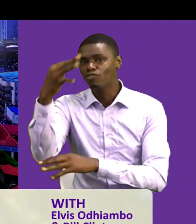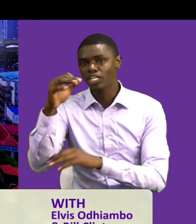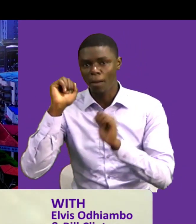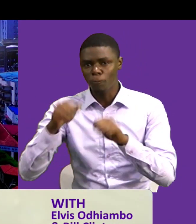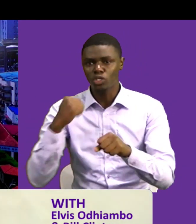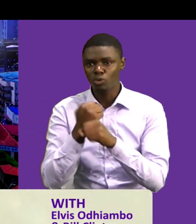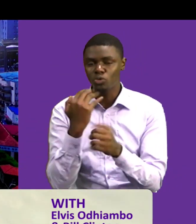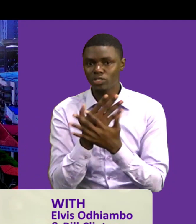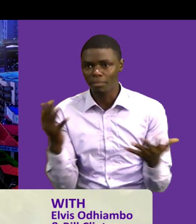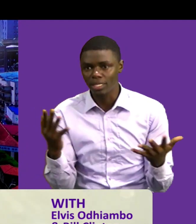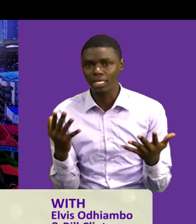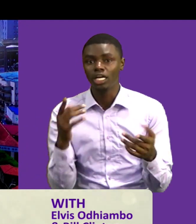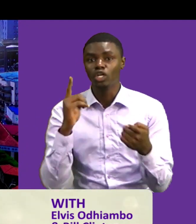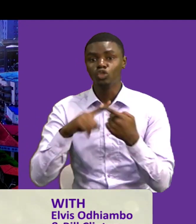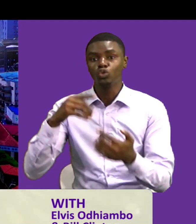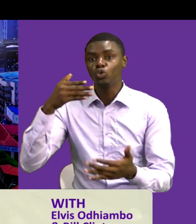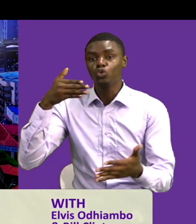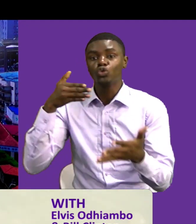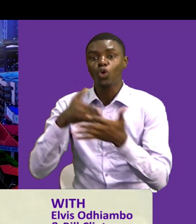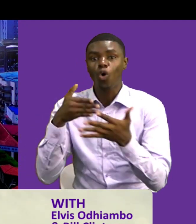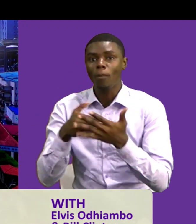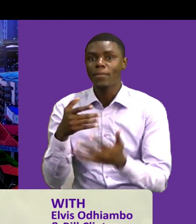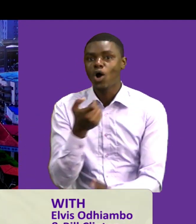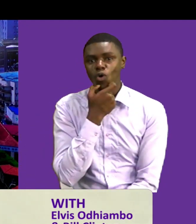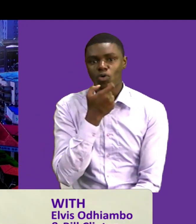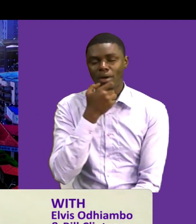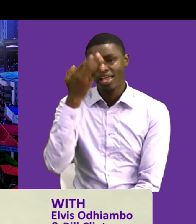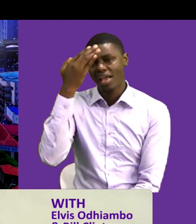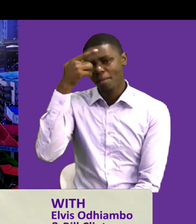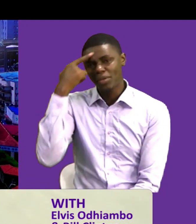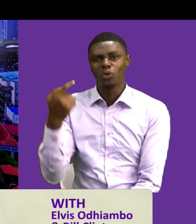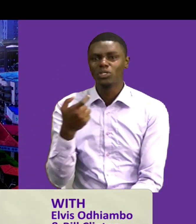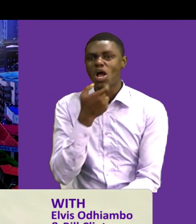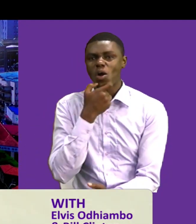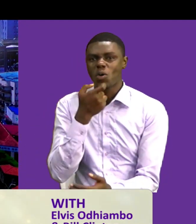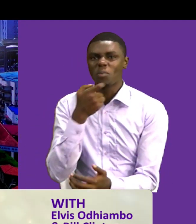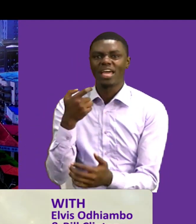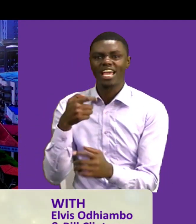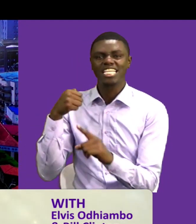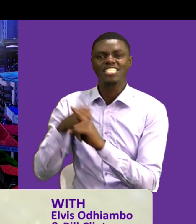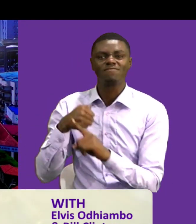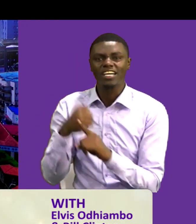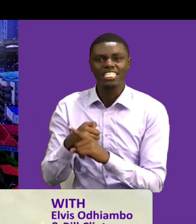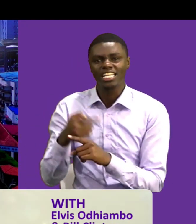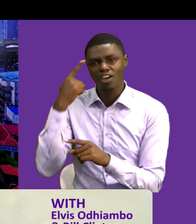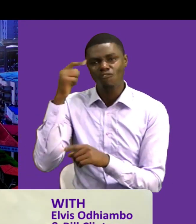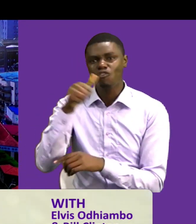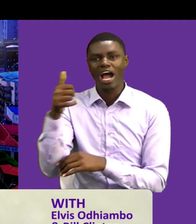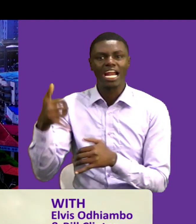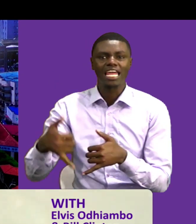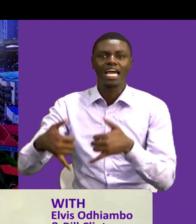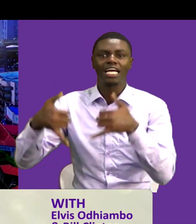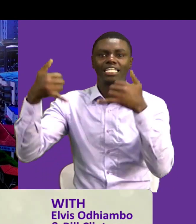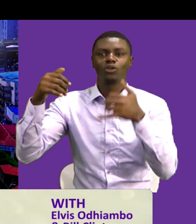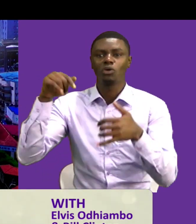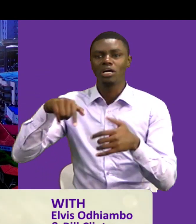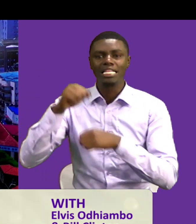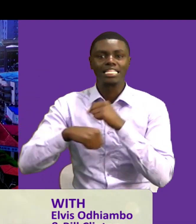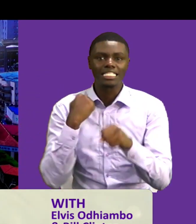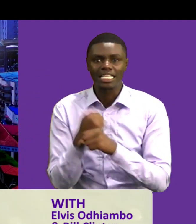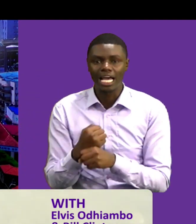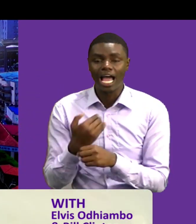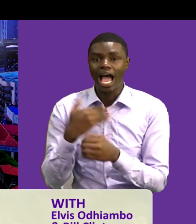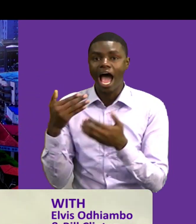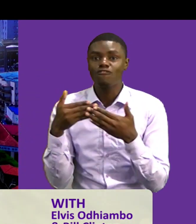can do something at least to stop Gor Mahia, because Gor Mahia is fighting for another title this year, because it